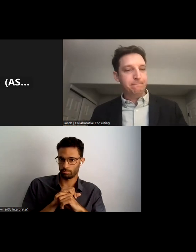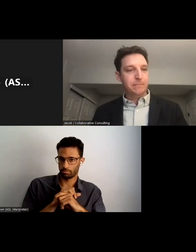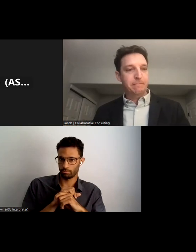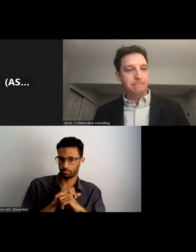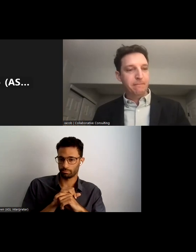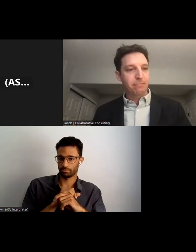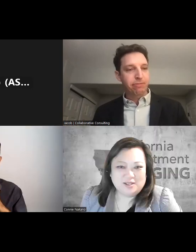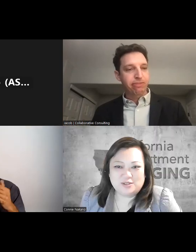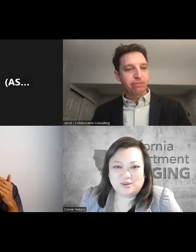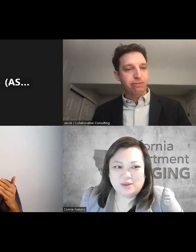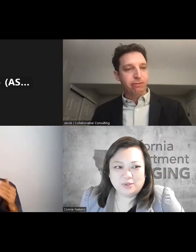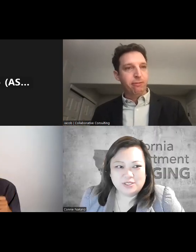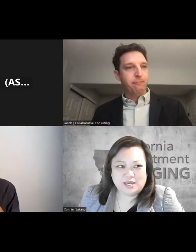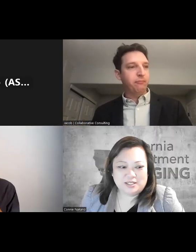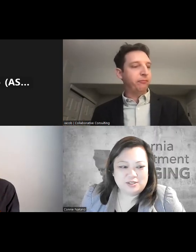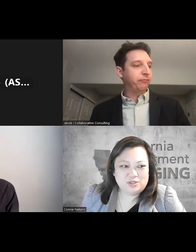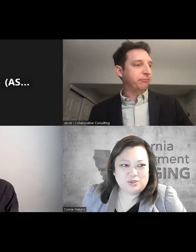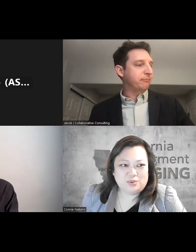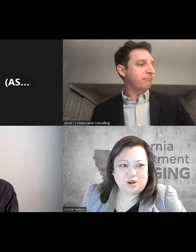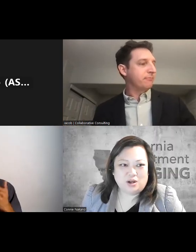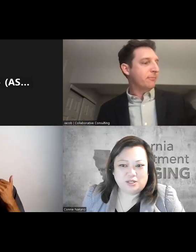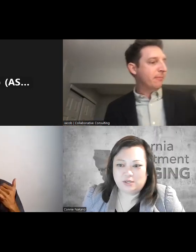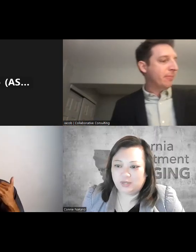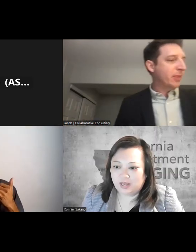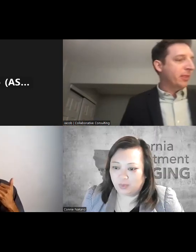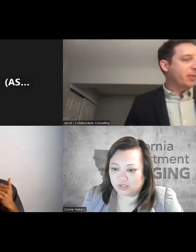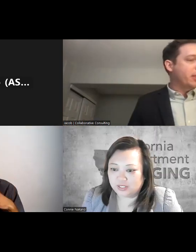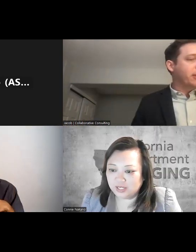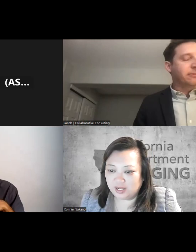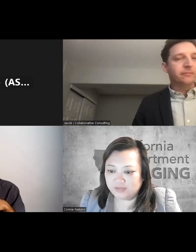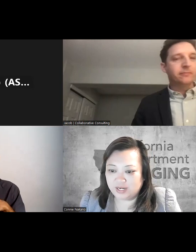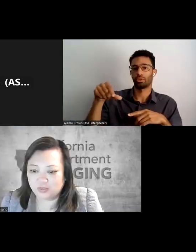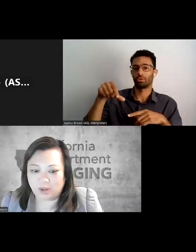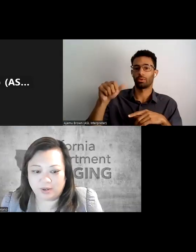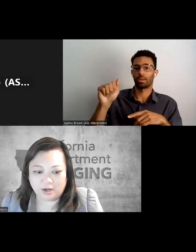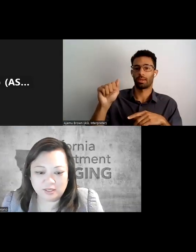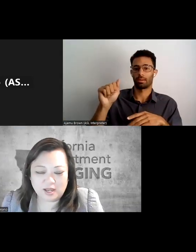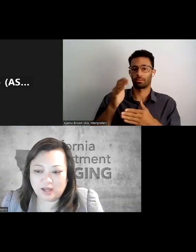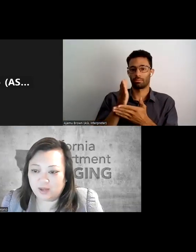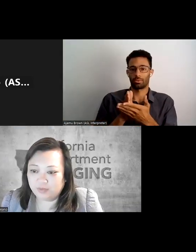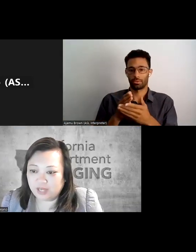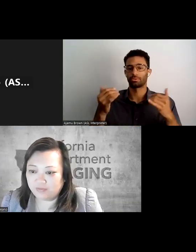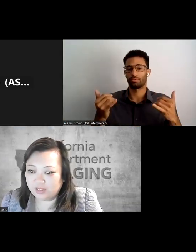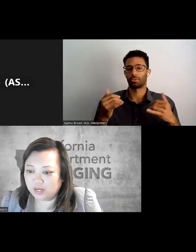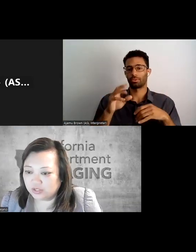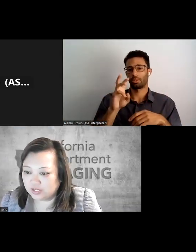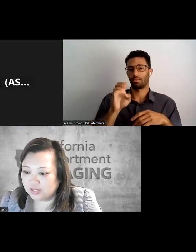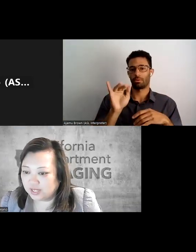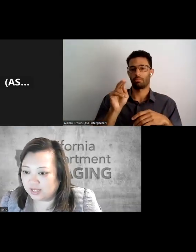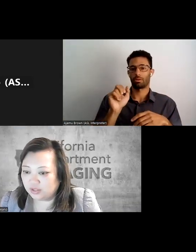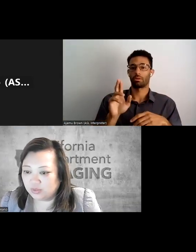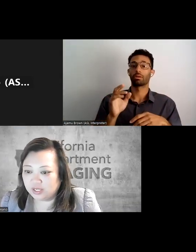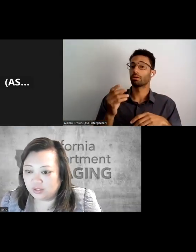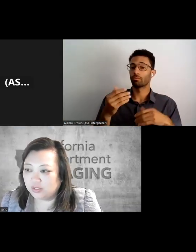Thank you, Jacob. So now we're going to head into our Q&A portion of today's webinar. If you have any